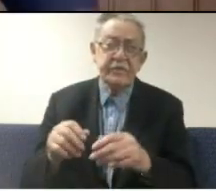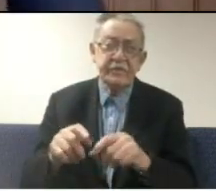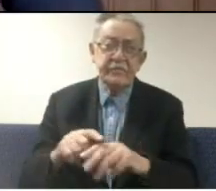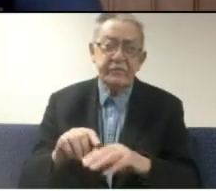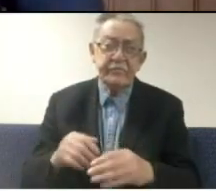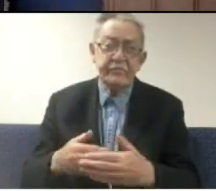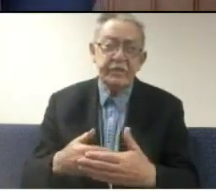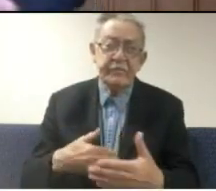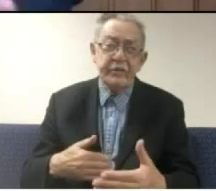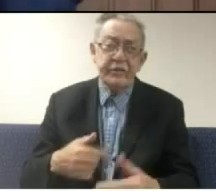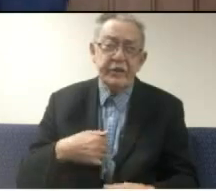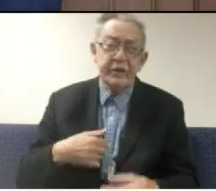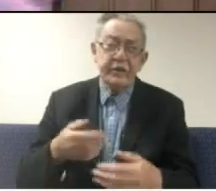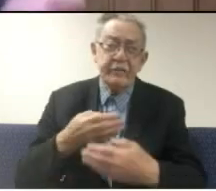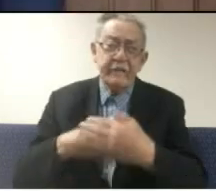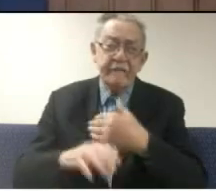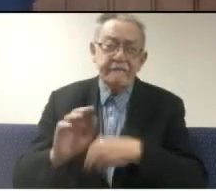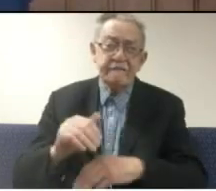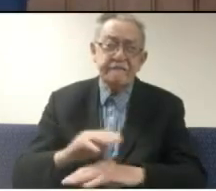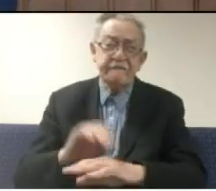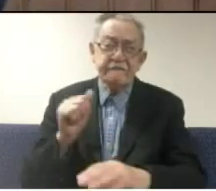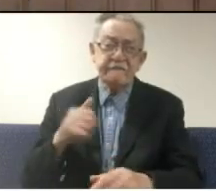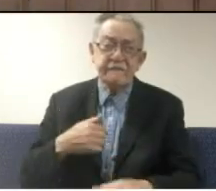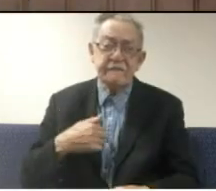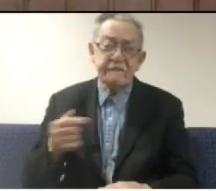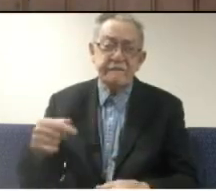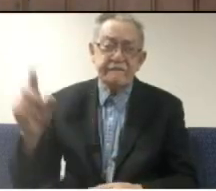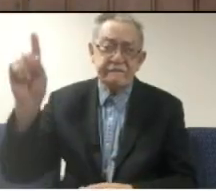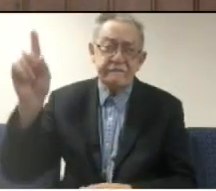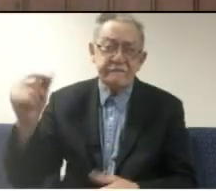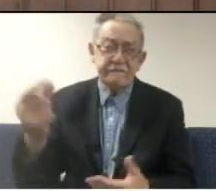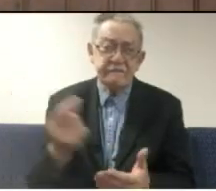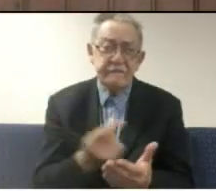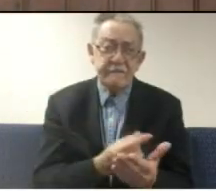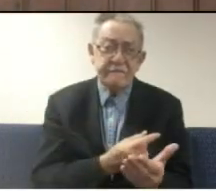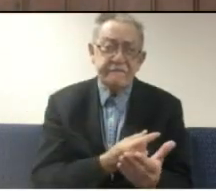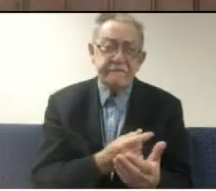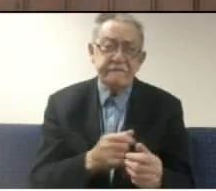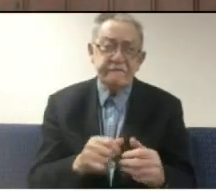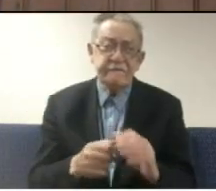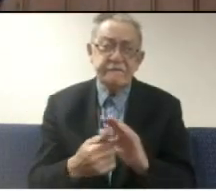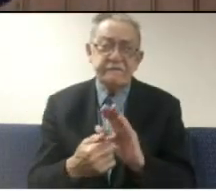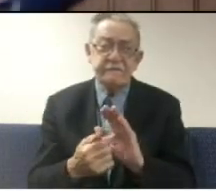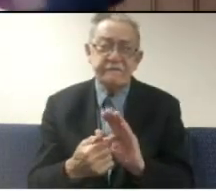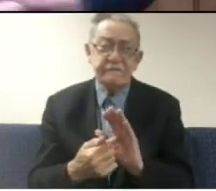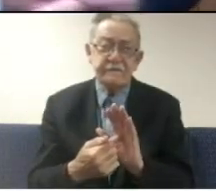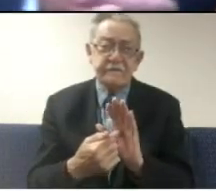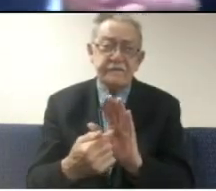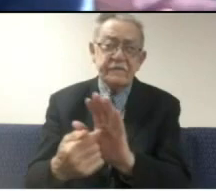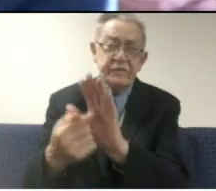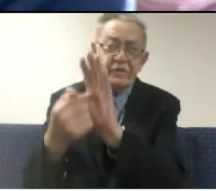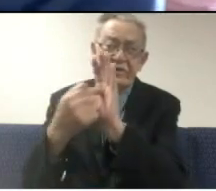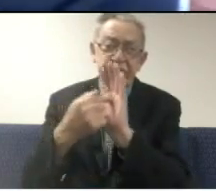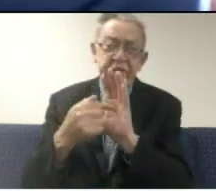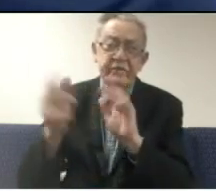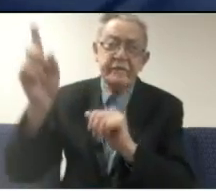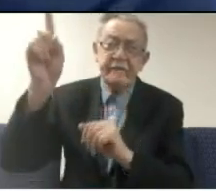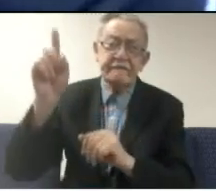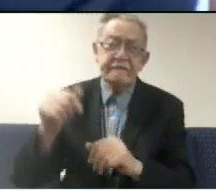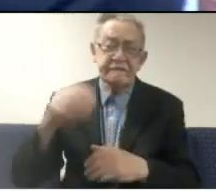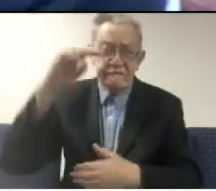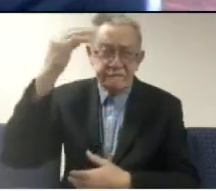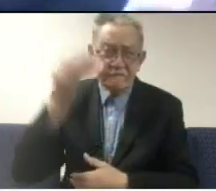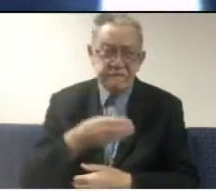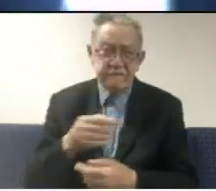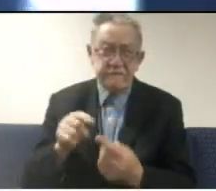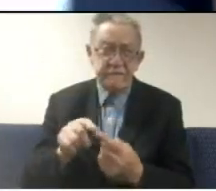who called me by his grace was pleased to reveal his son to me. Notice how